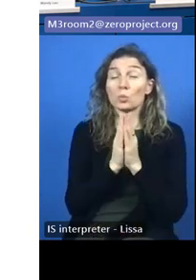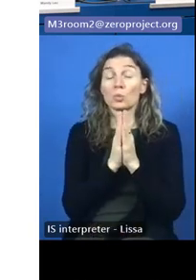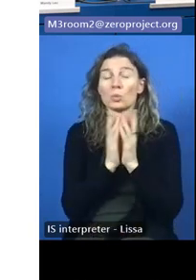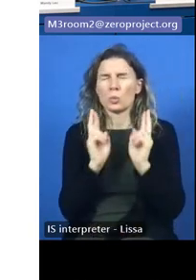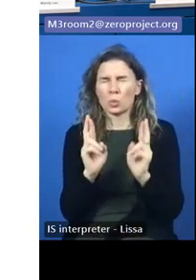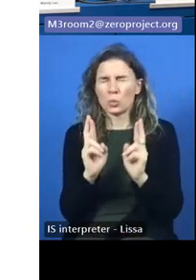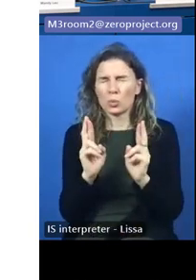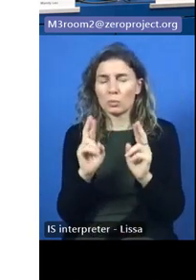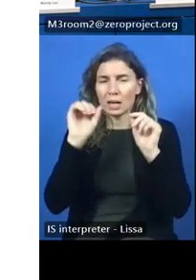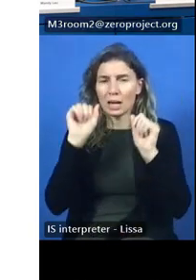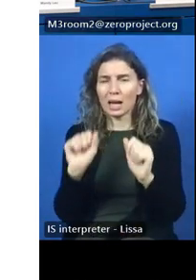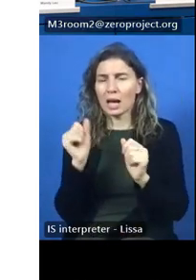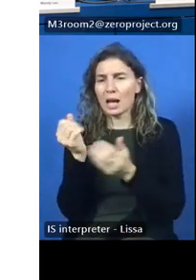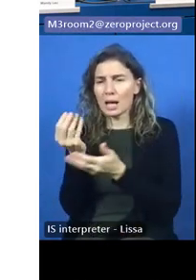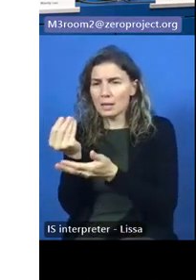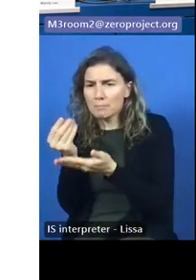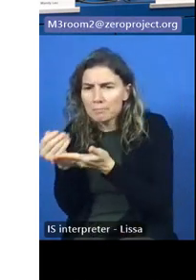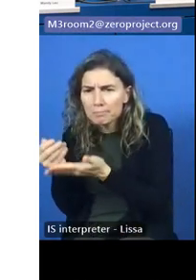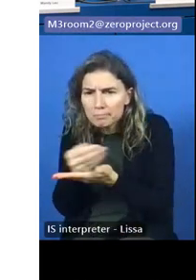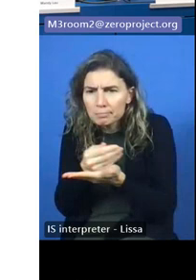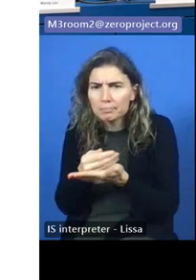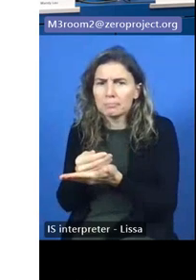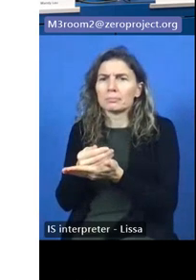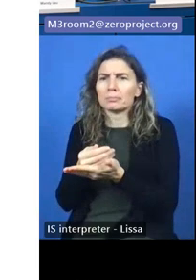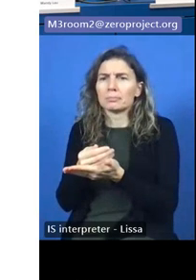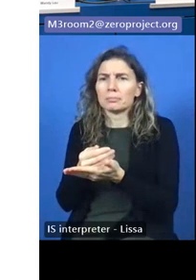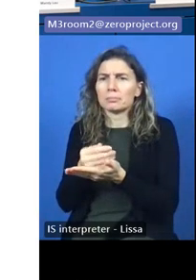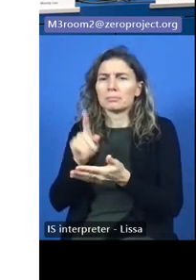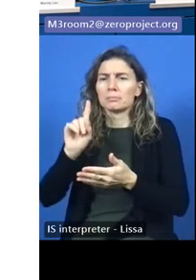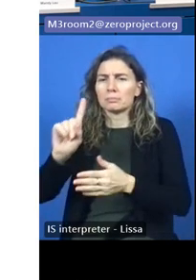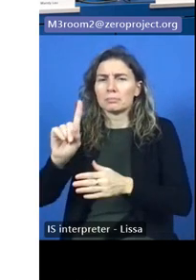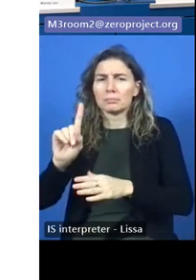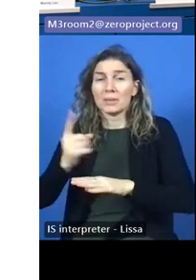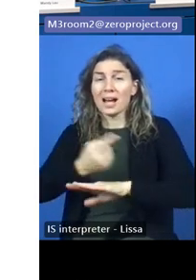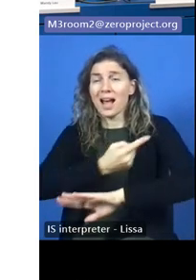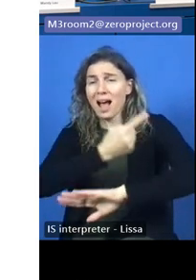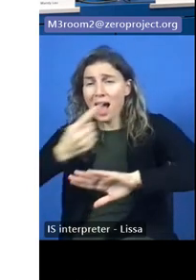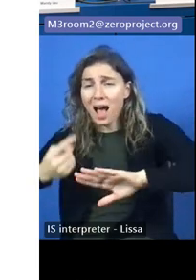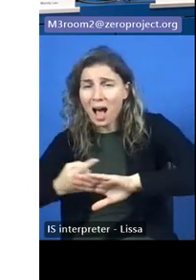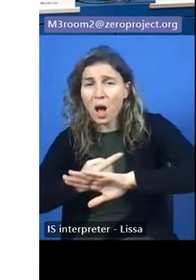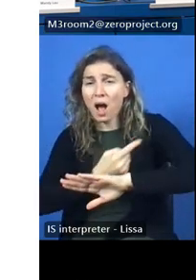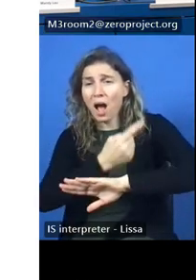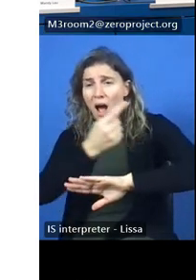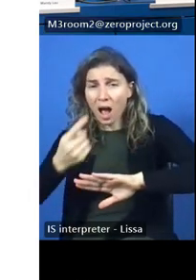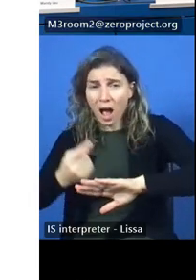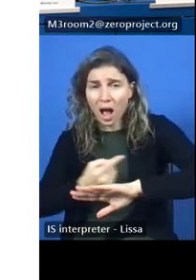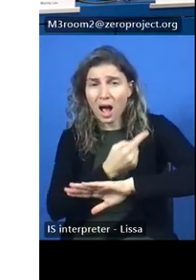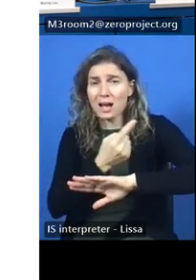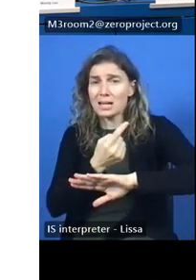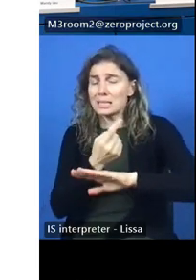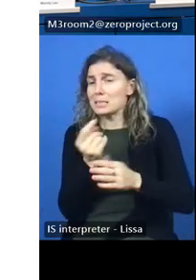herself and her child. After hours of barely making sales, she collapses.